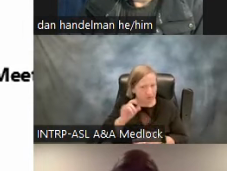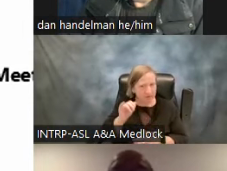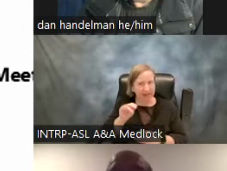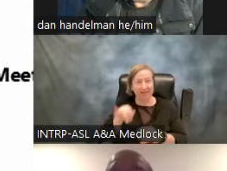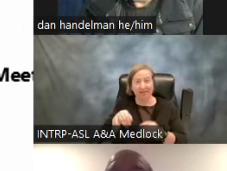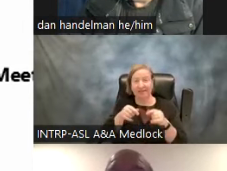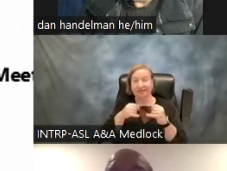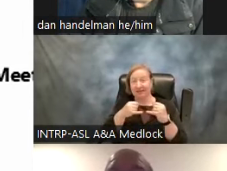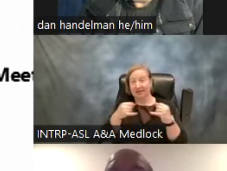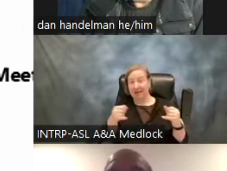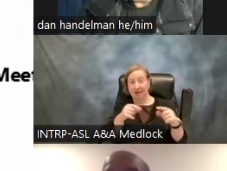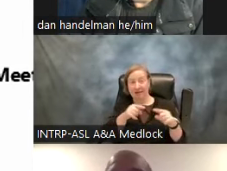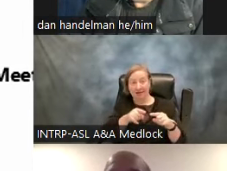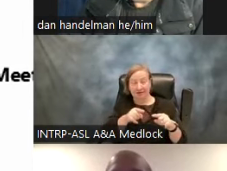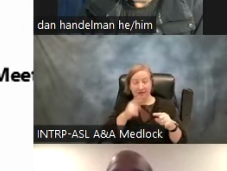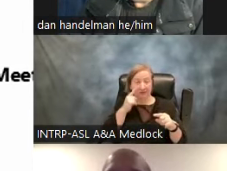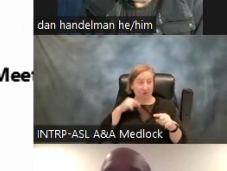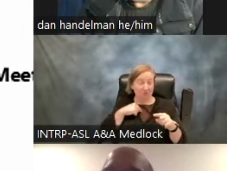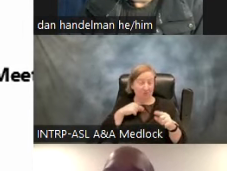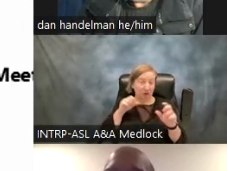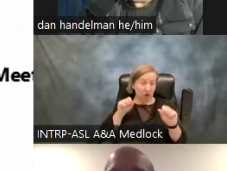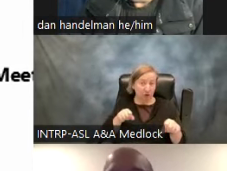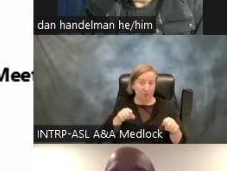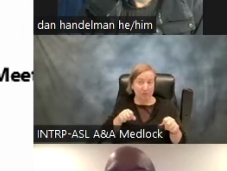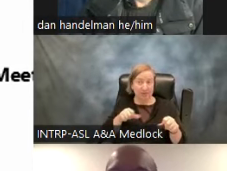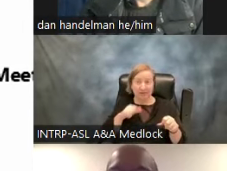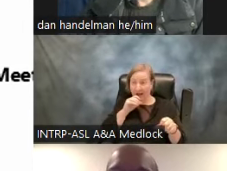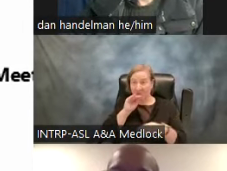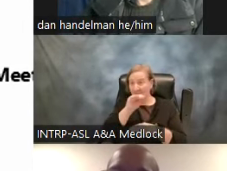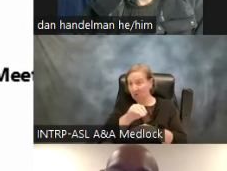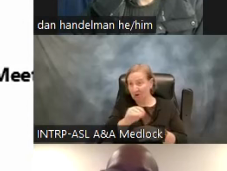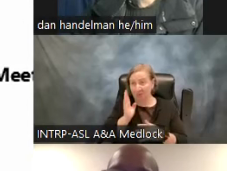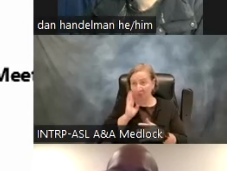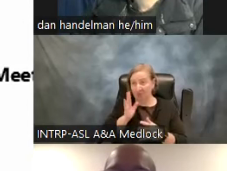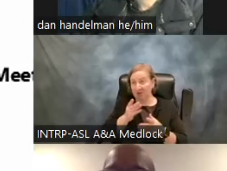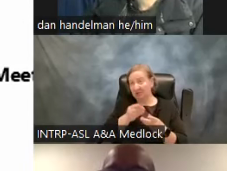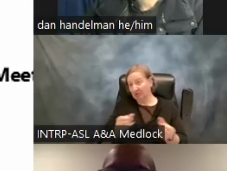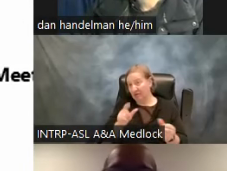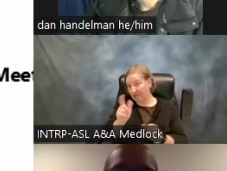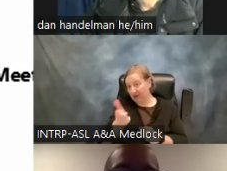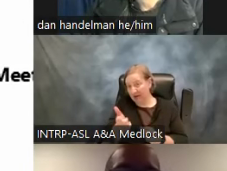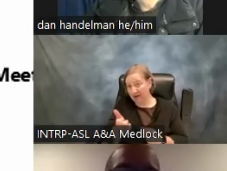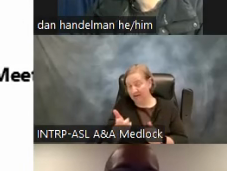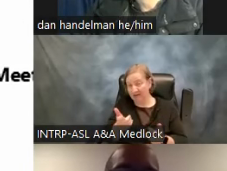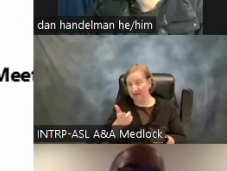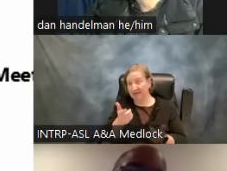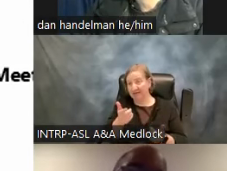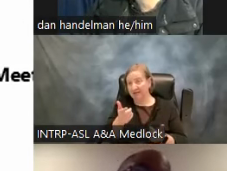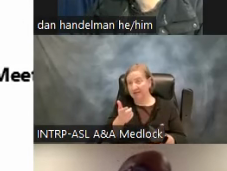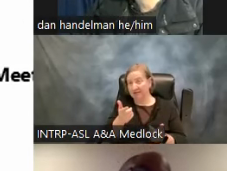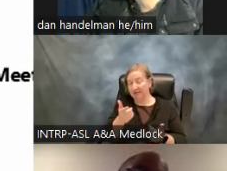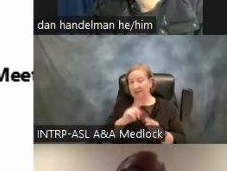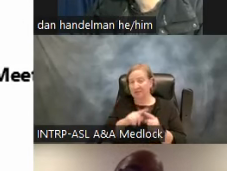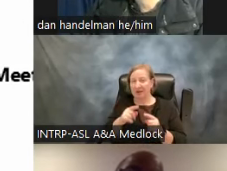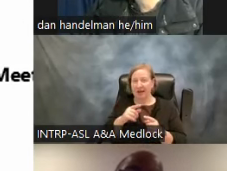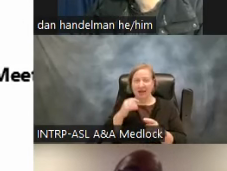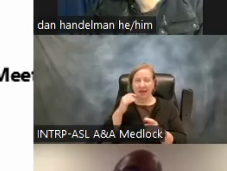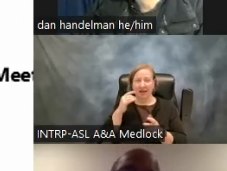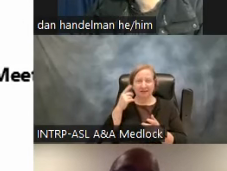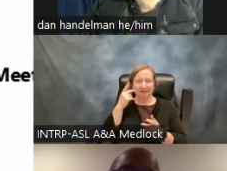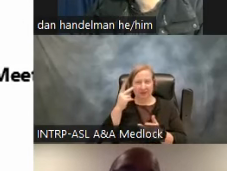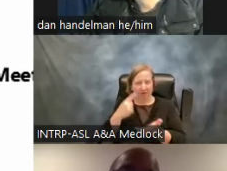line to me could just be not put in and resolved later as one of those issues. But I see a discussion, and I